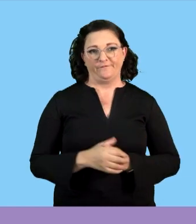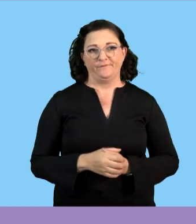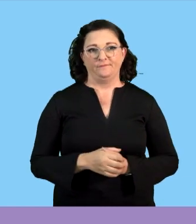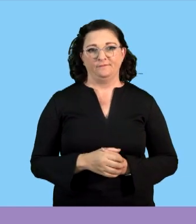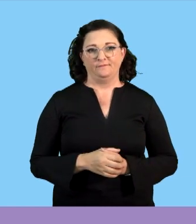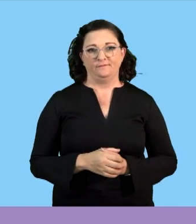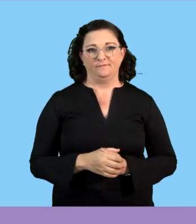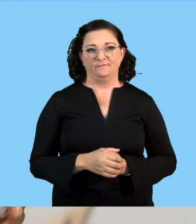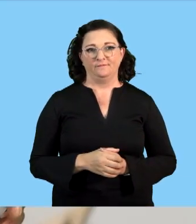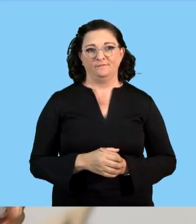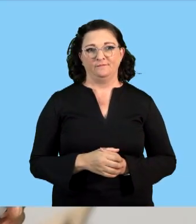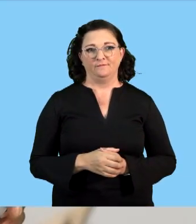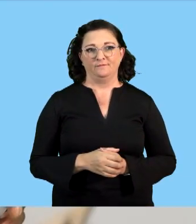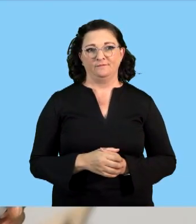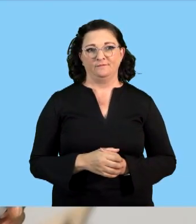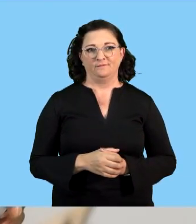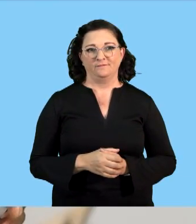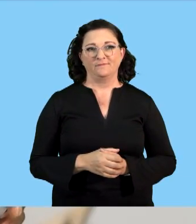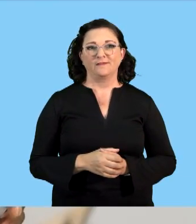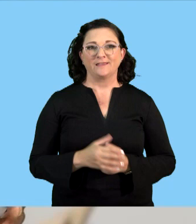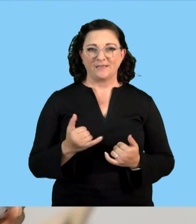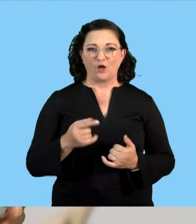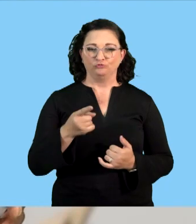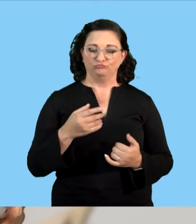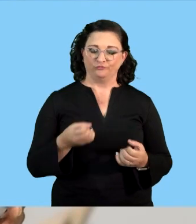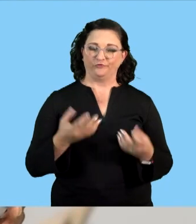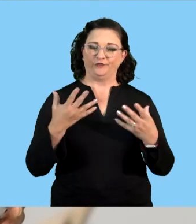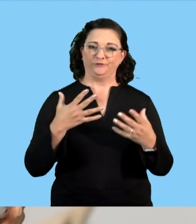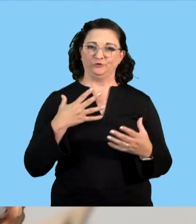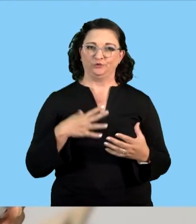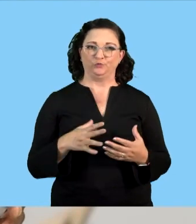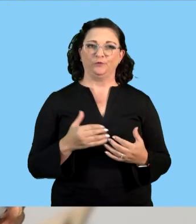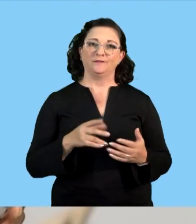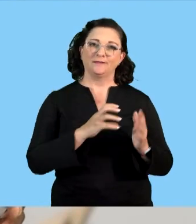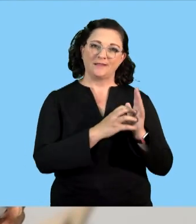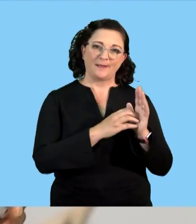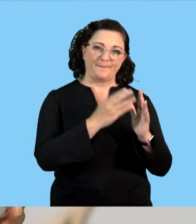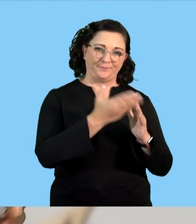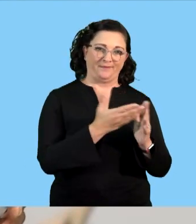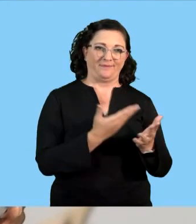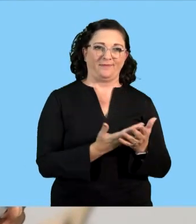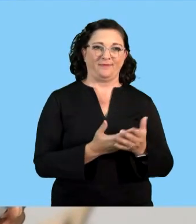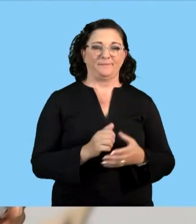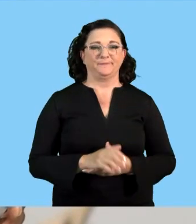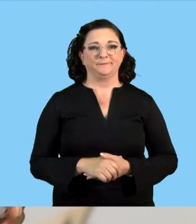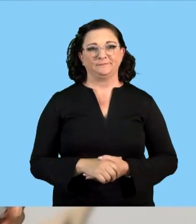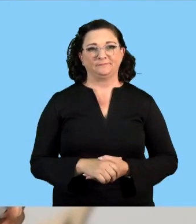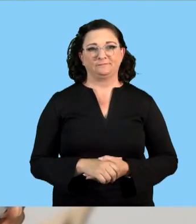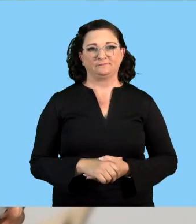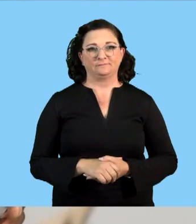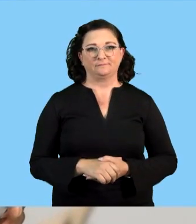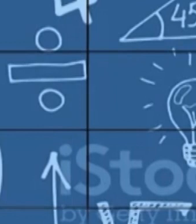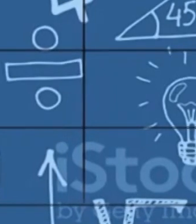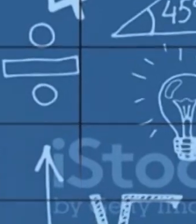20.15. And with this, I know you want to refresh and process this. Let's go to an ad break.